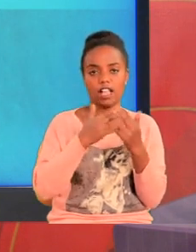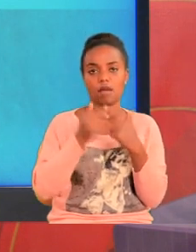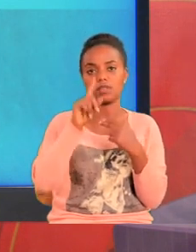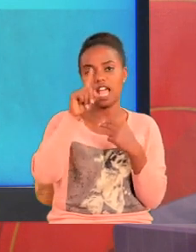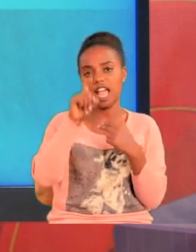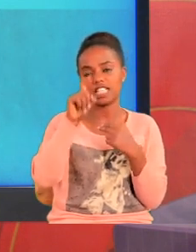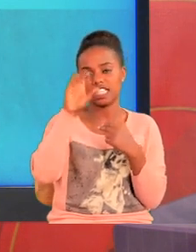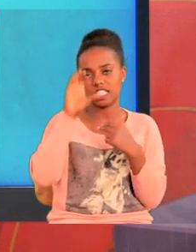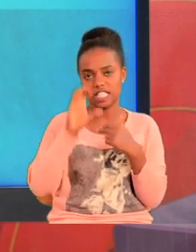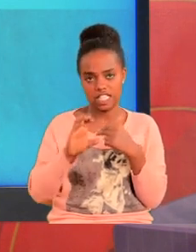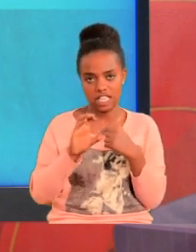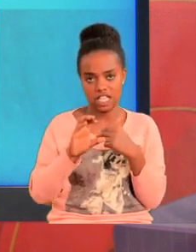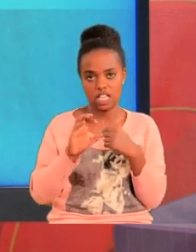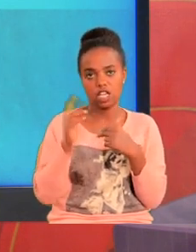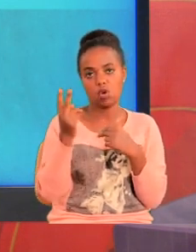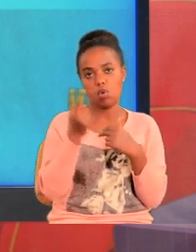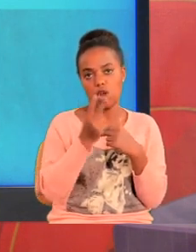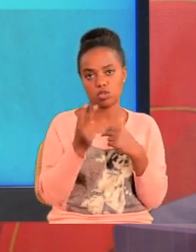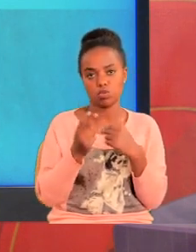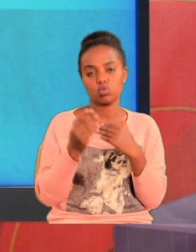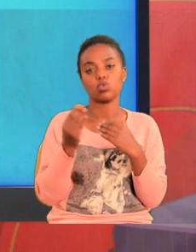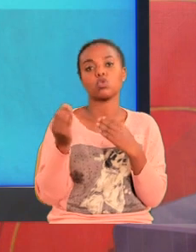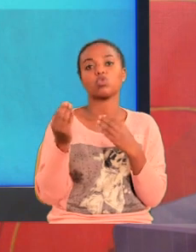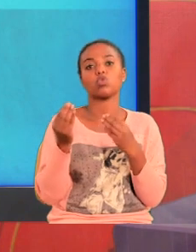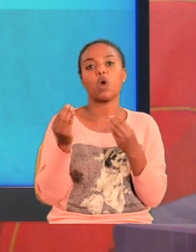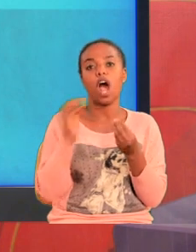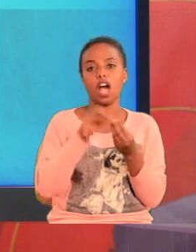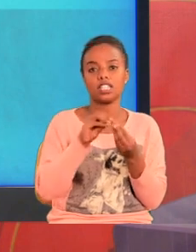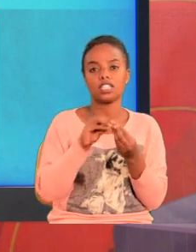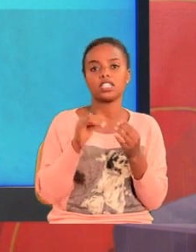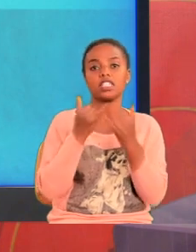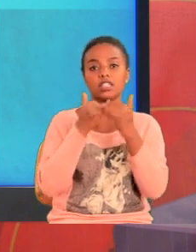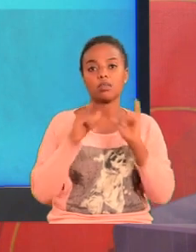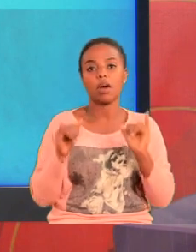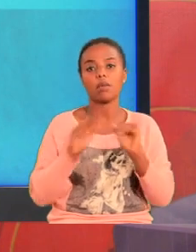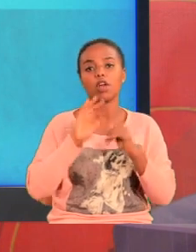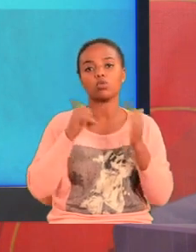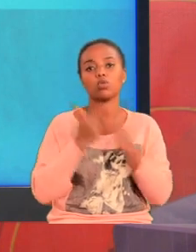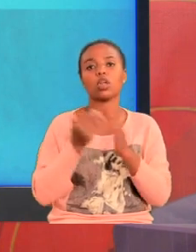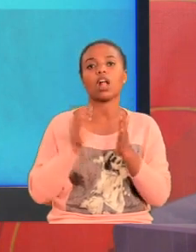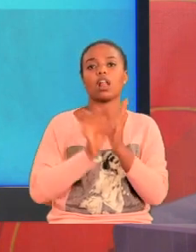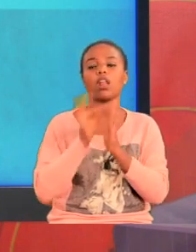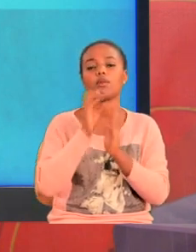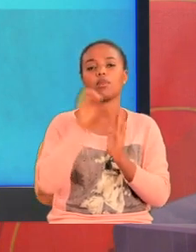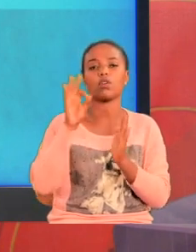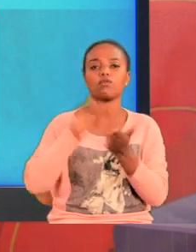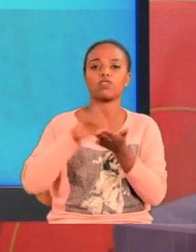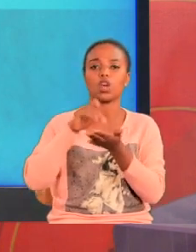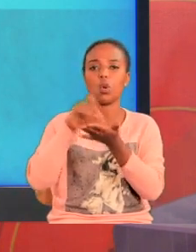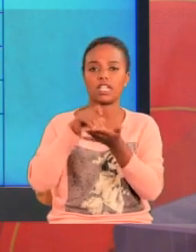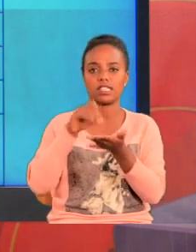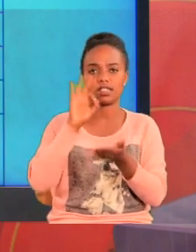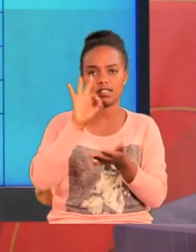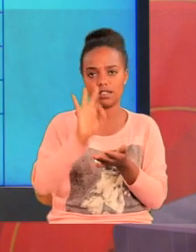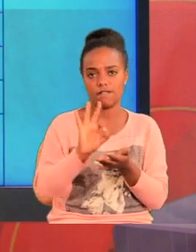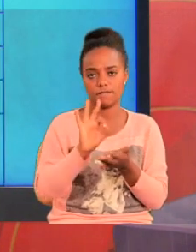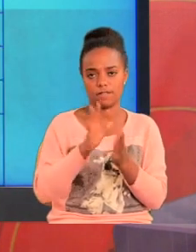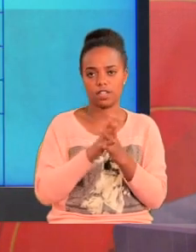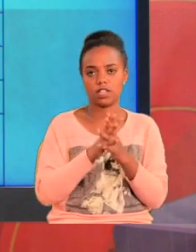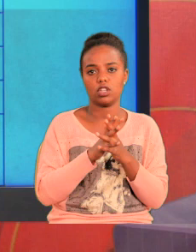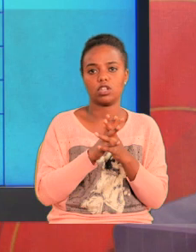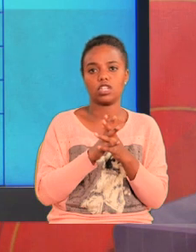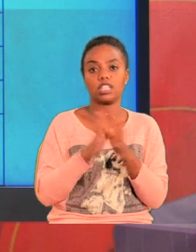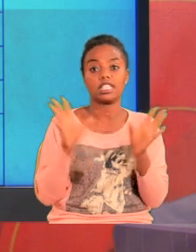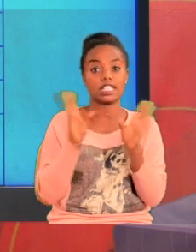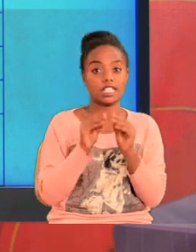class midpoint of each class added, and you divide by the total number of frequency. Since we have the sum is